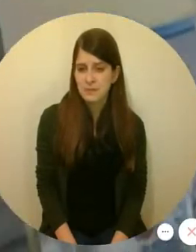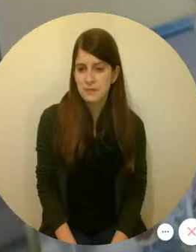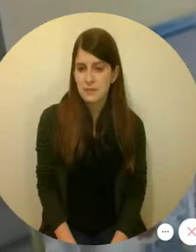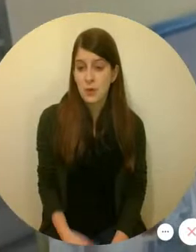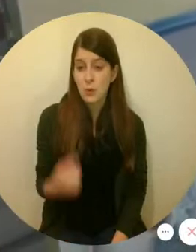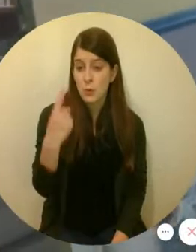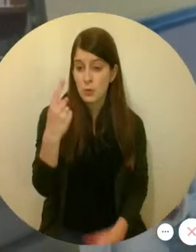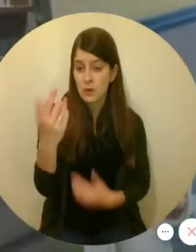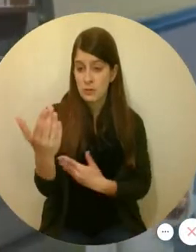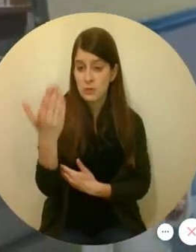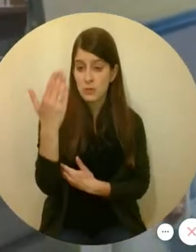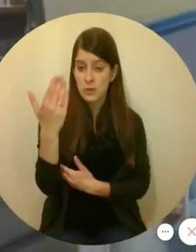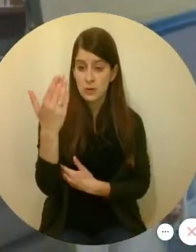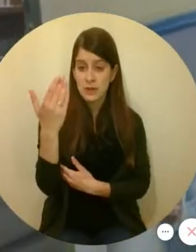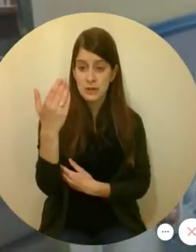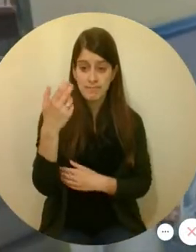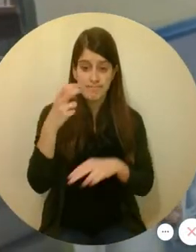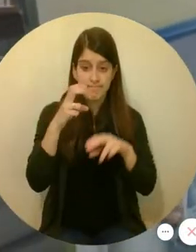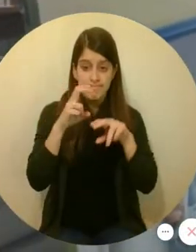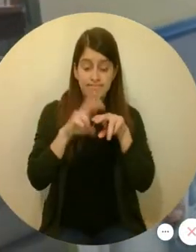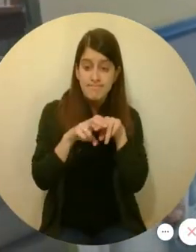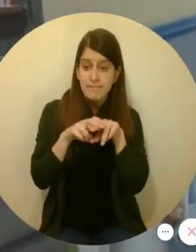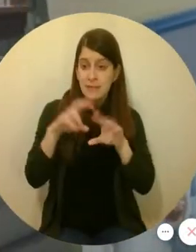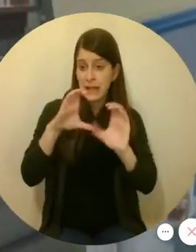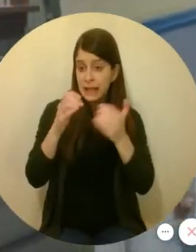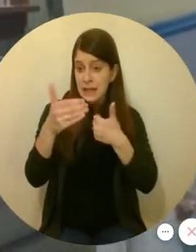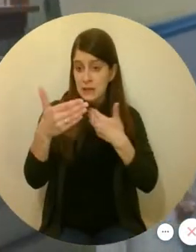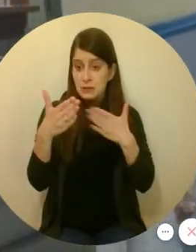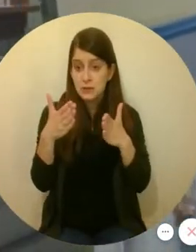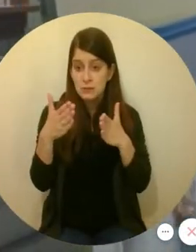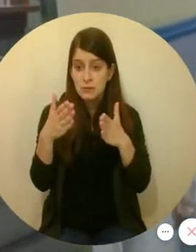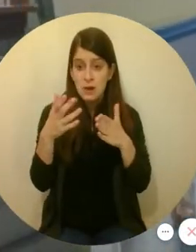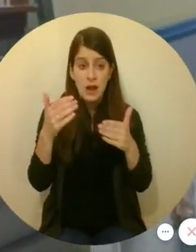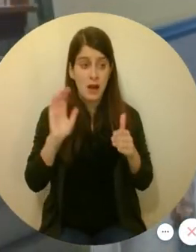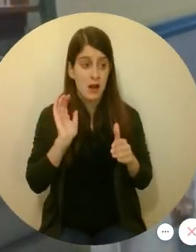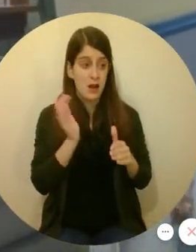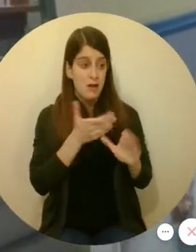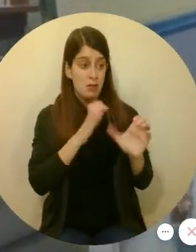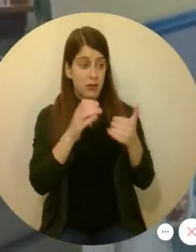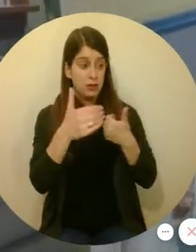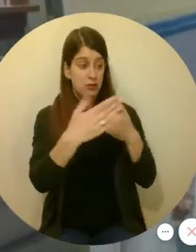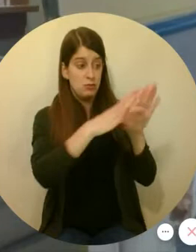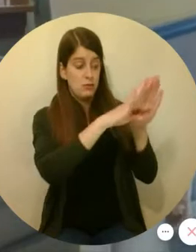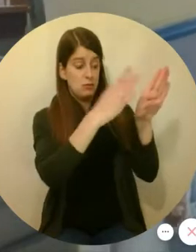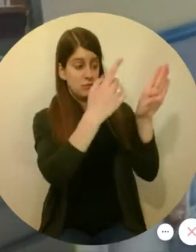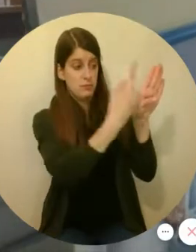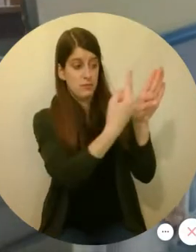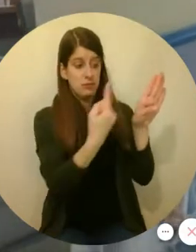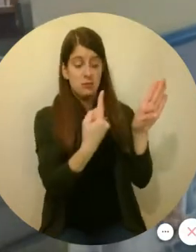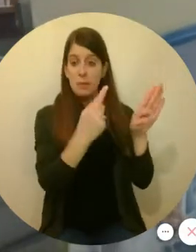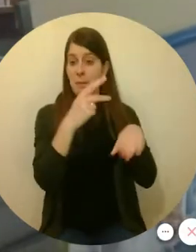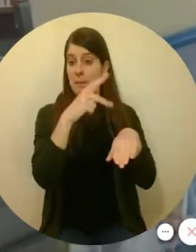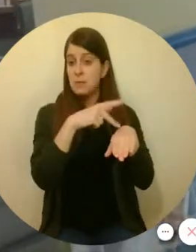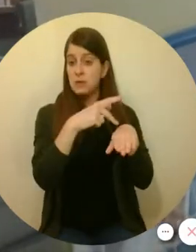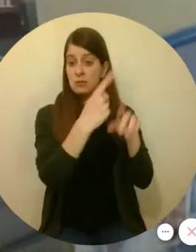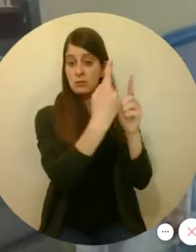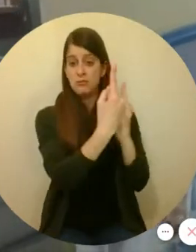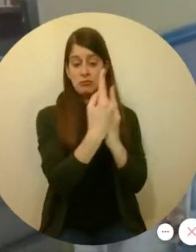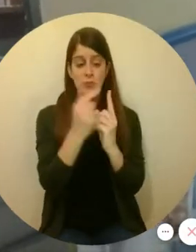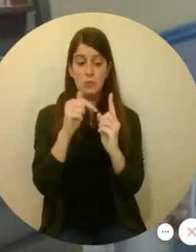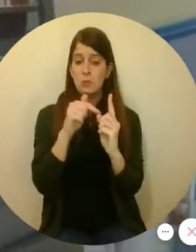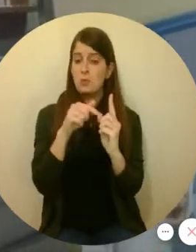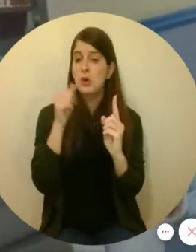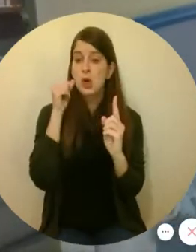One morning, as we settled into our seats, the classroom door opened and the principal came in. She had a girl with her, and she said to